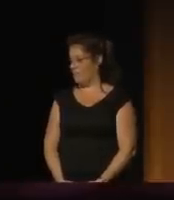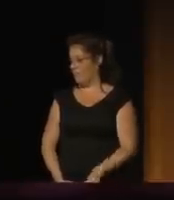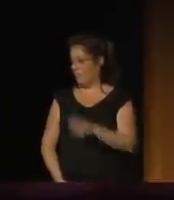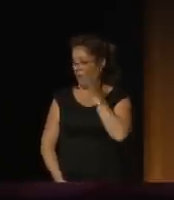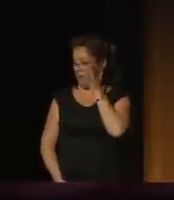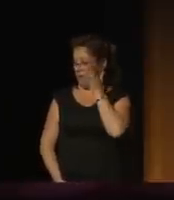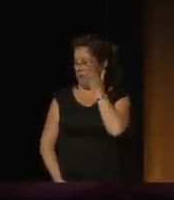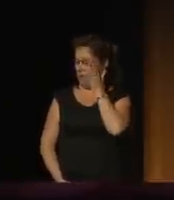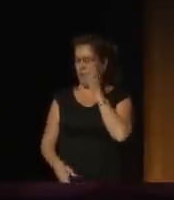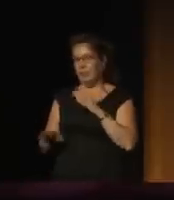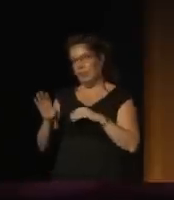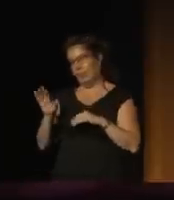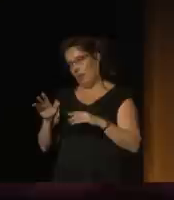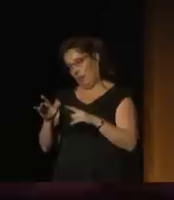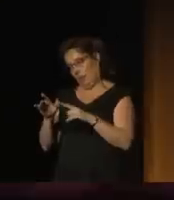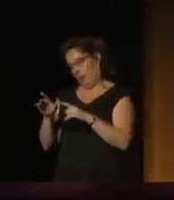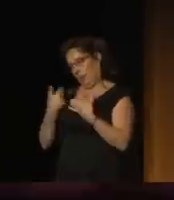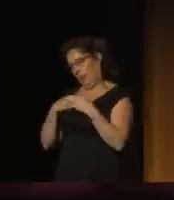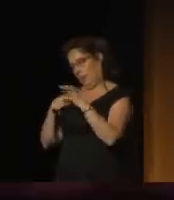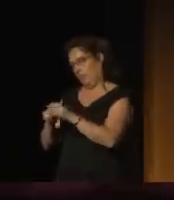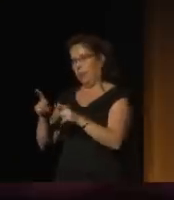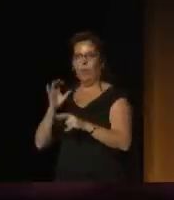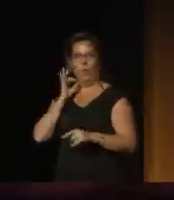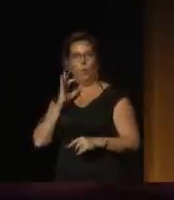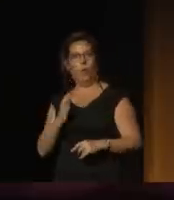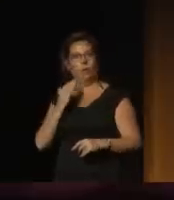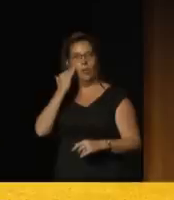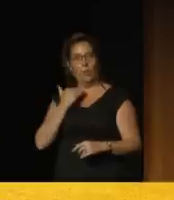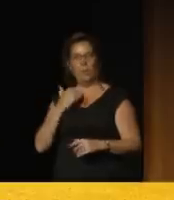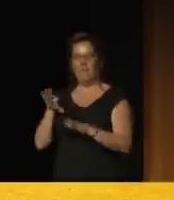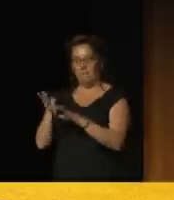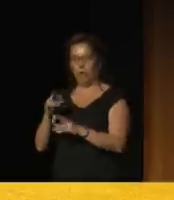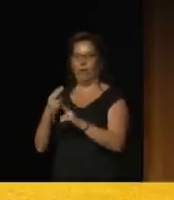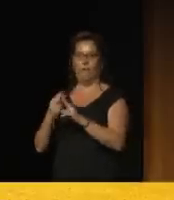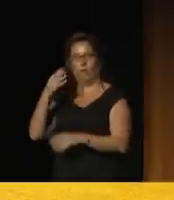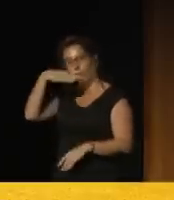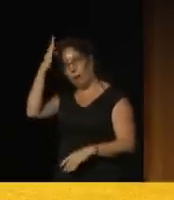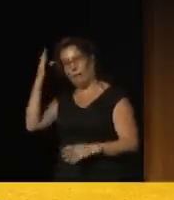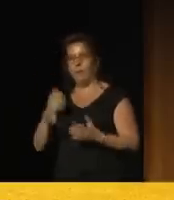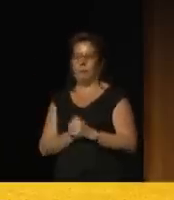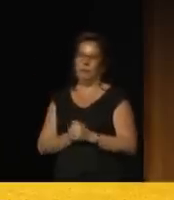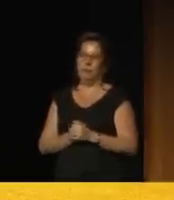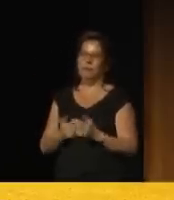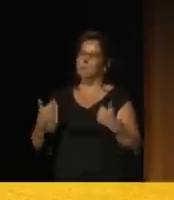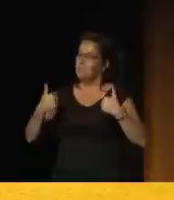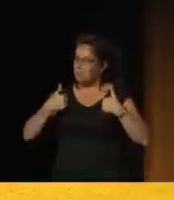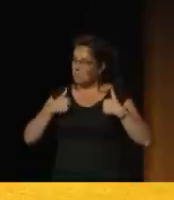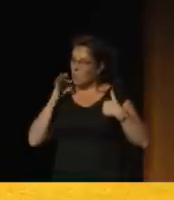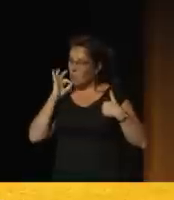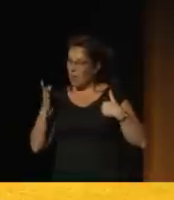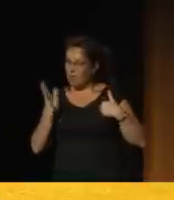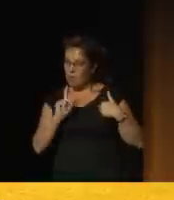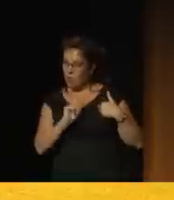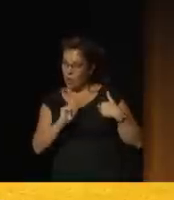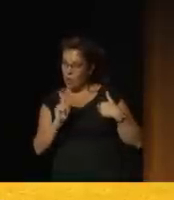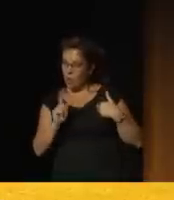What are we to make of the fact that white women voted for him? You know, I'm not a white woman. I'm a woman of color. 90% of black